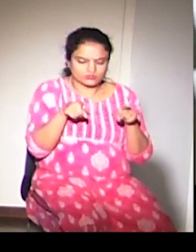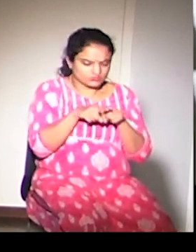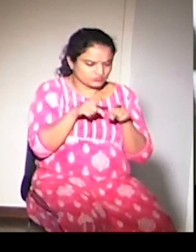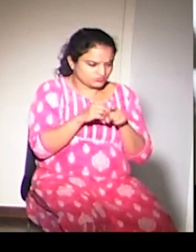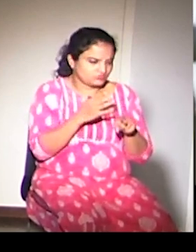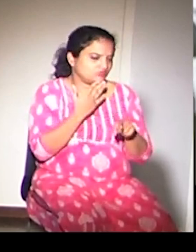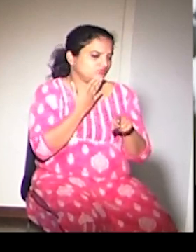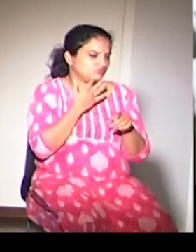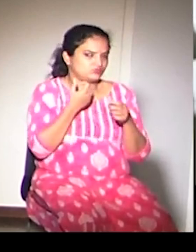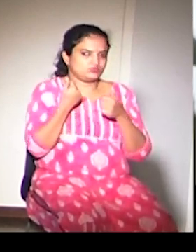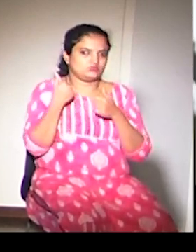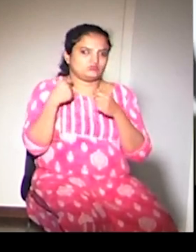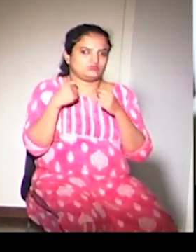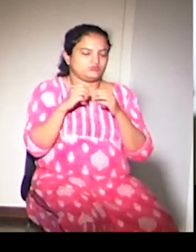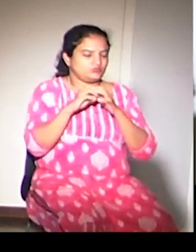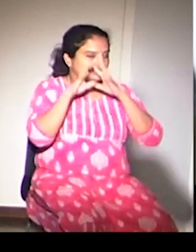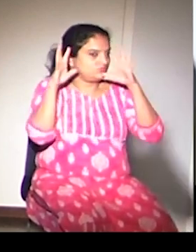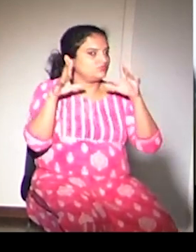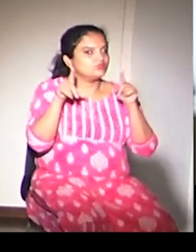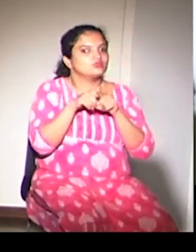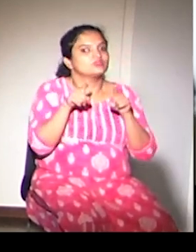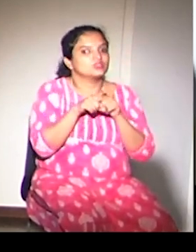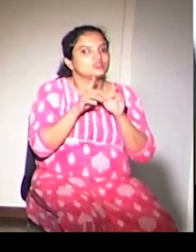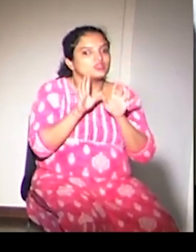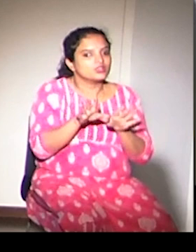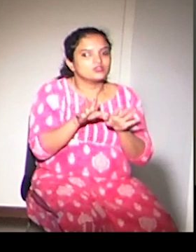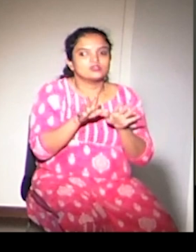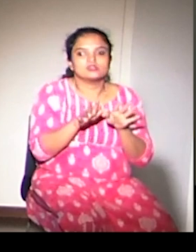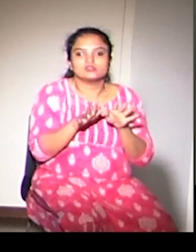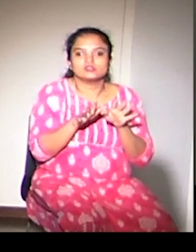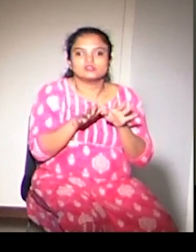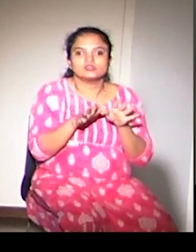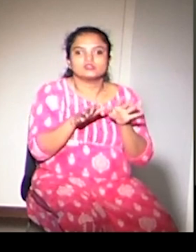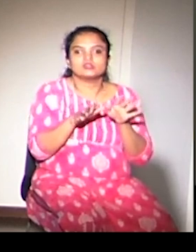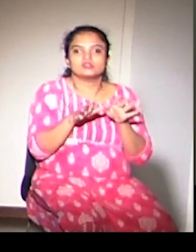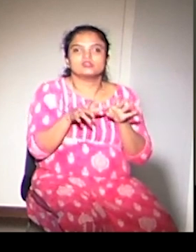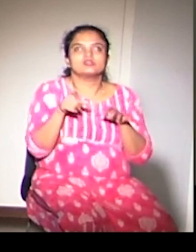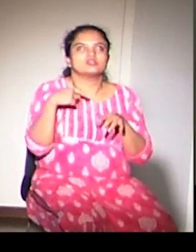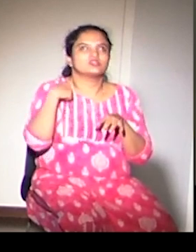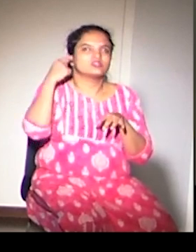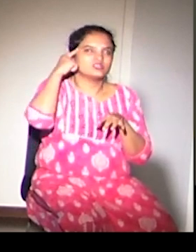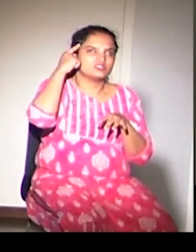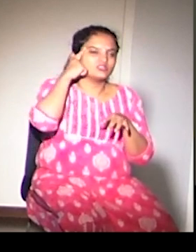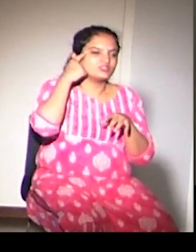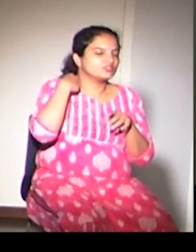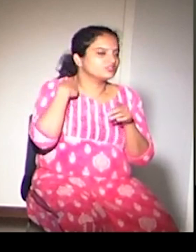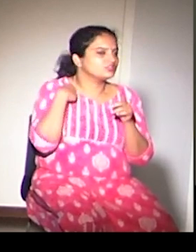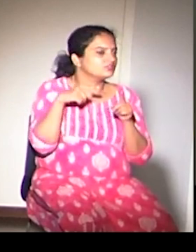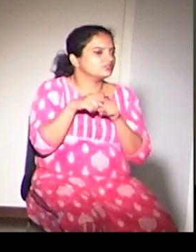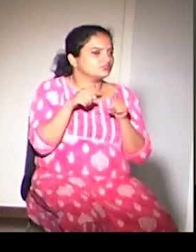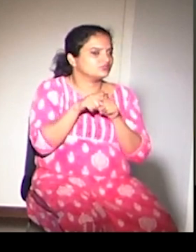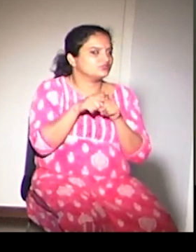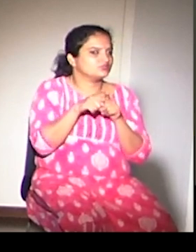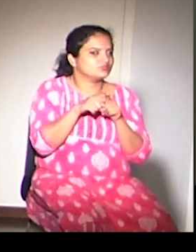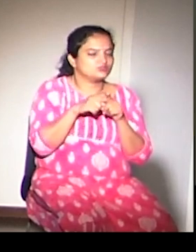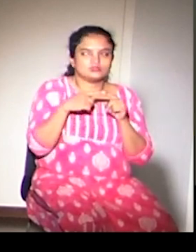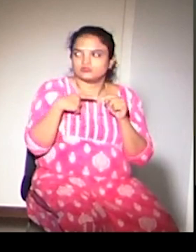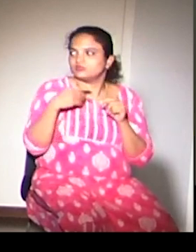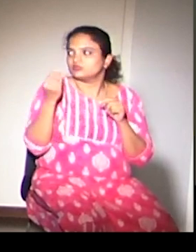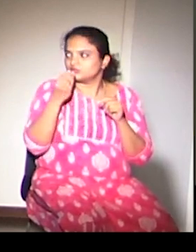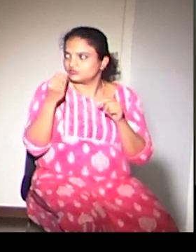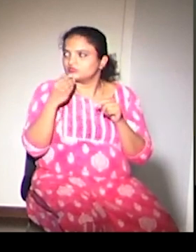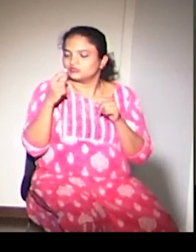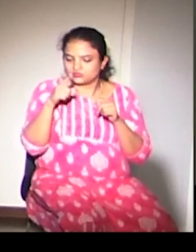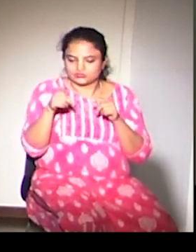coloured tiles on old buildings, and it doesn't always feel entirely right. But of course, they have been very